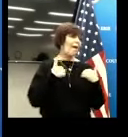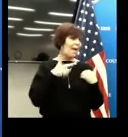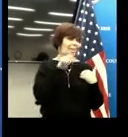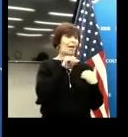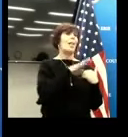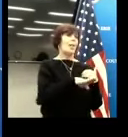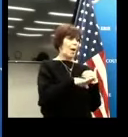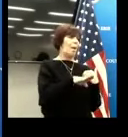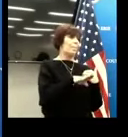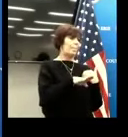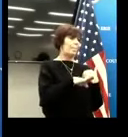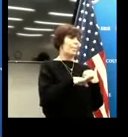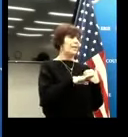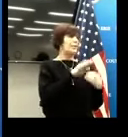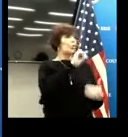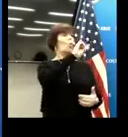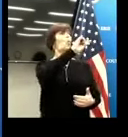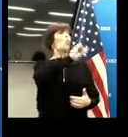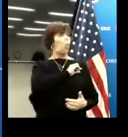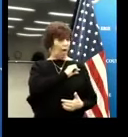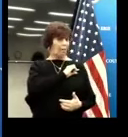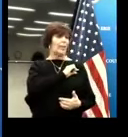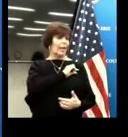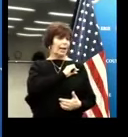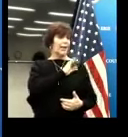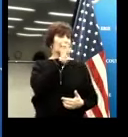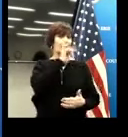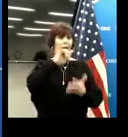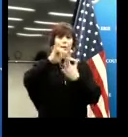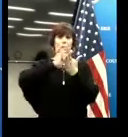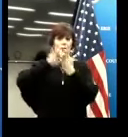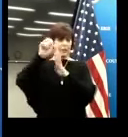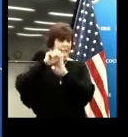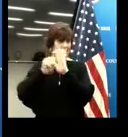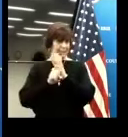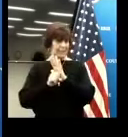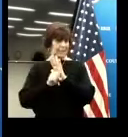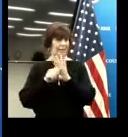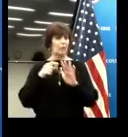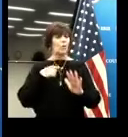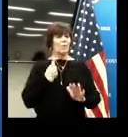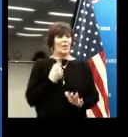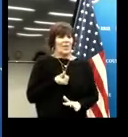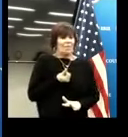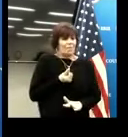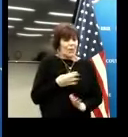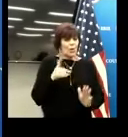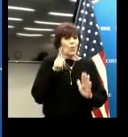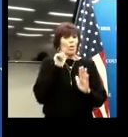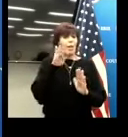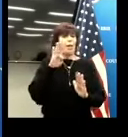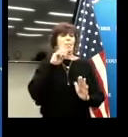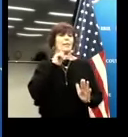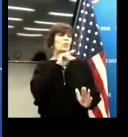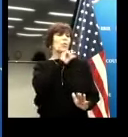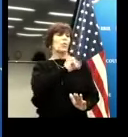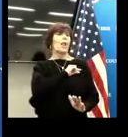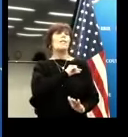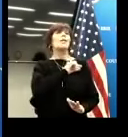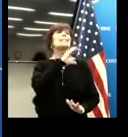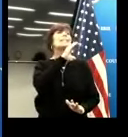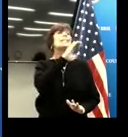actually qualified by New York State. We have one of the few labs that's actually qualified by the